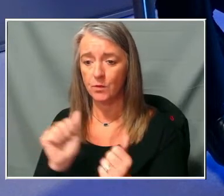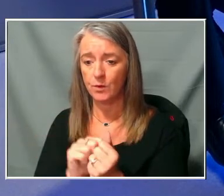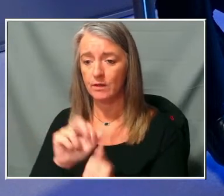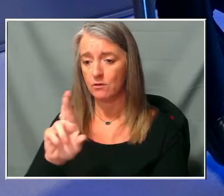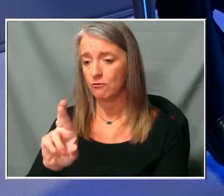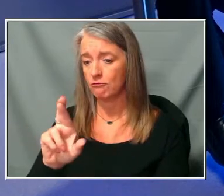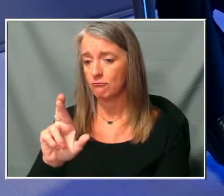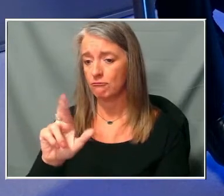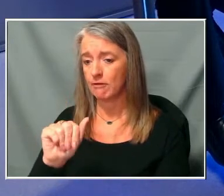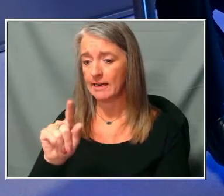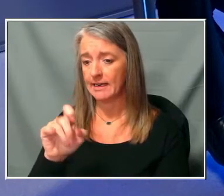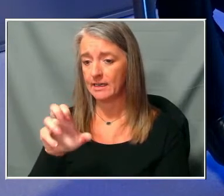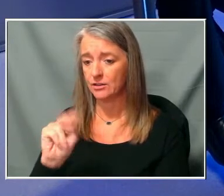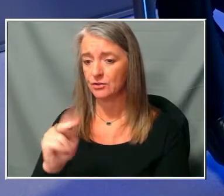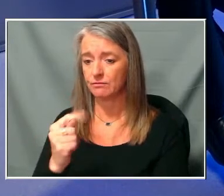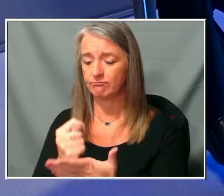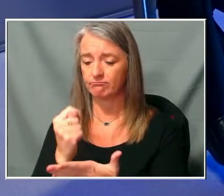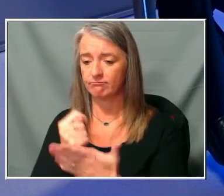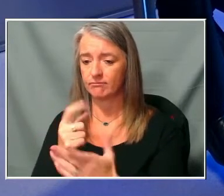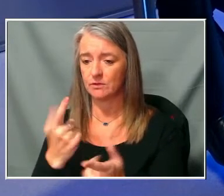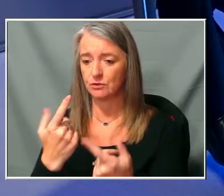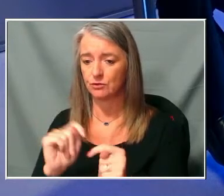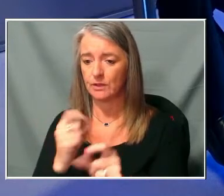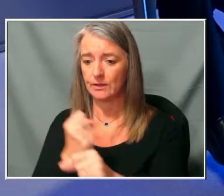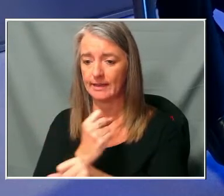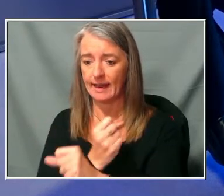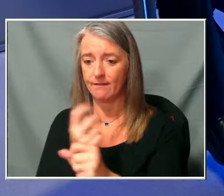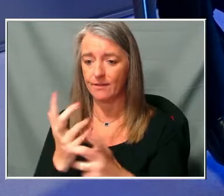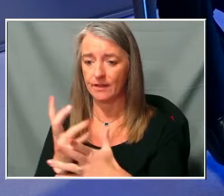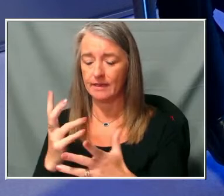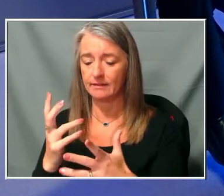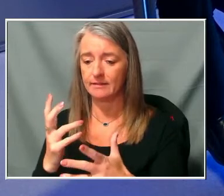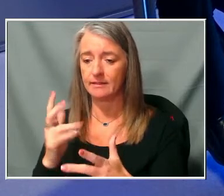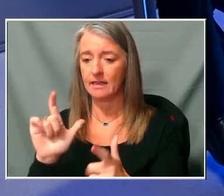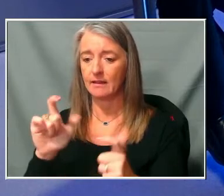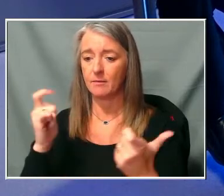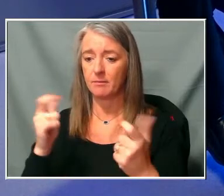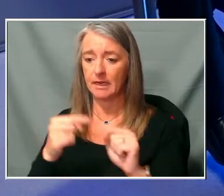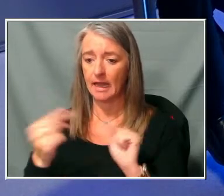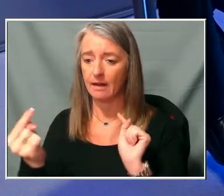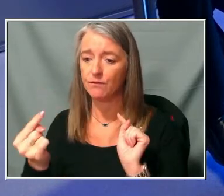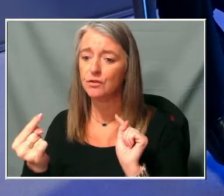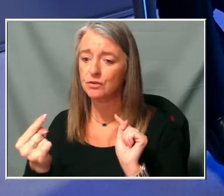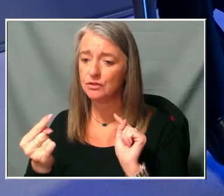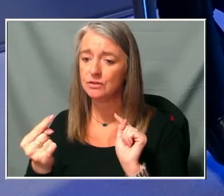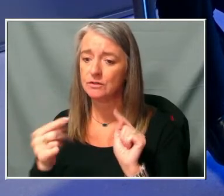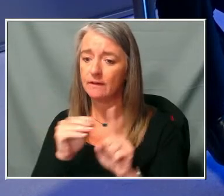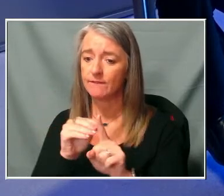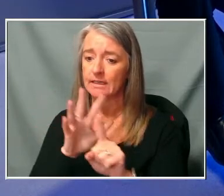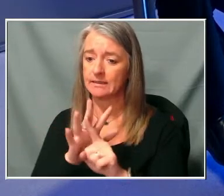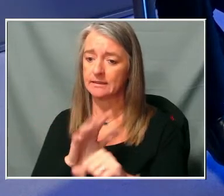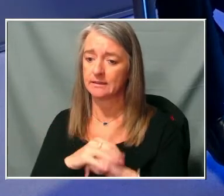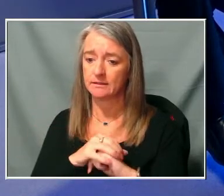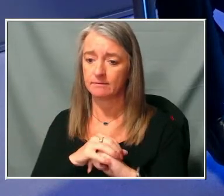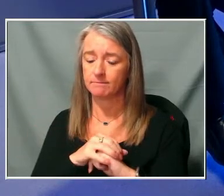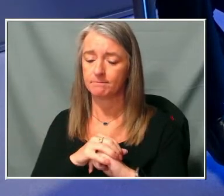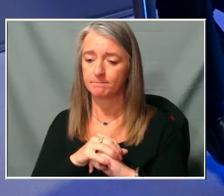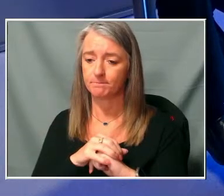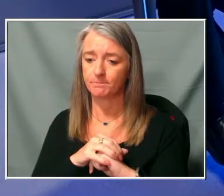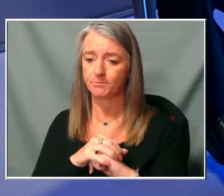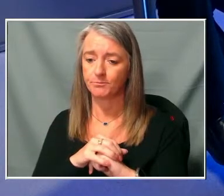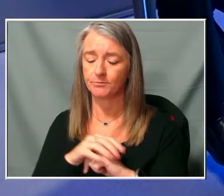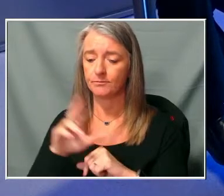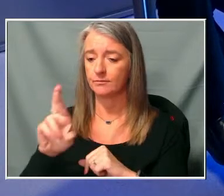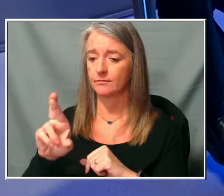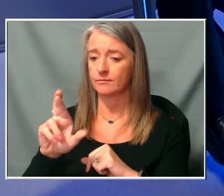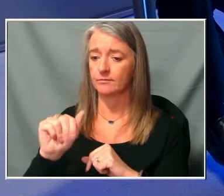therapy to try and get the rest of that, that was another big adverse effect. You know, as much as radiation